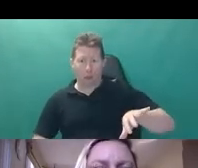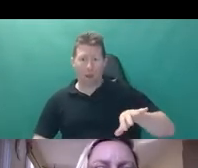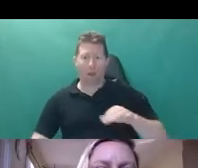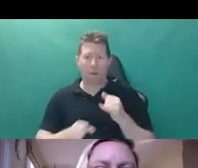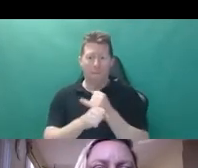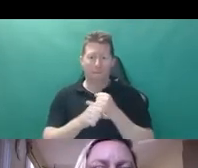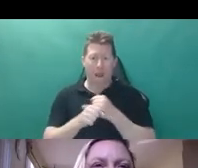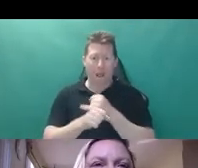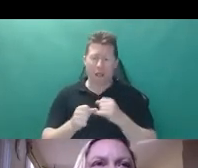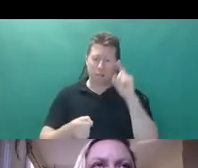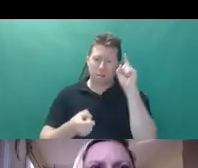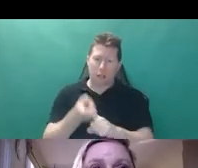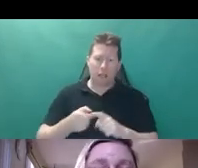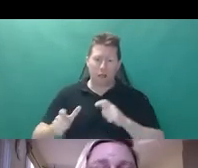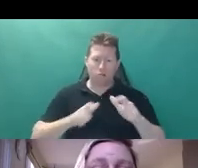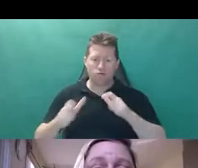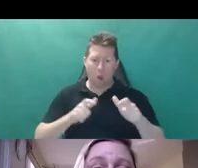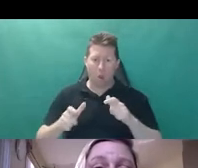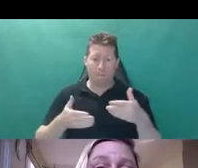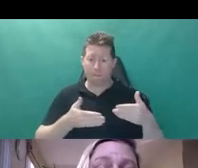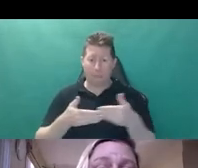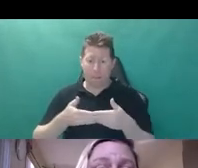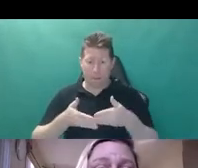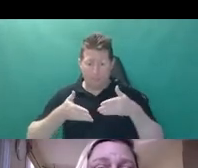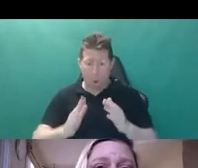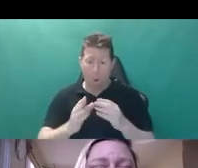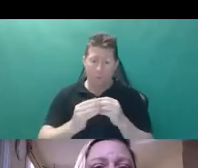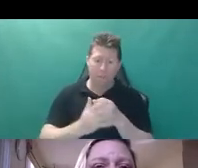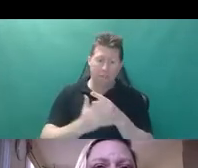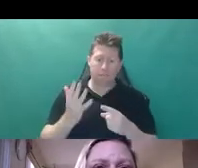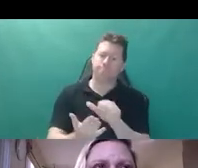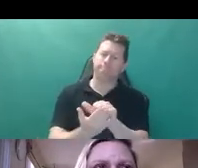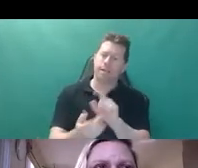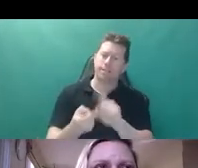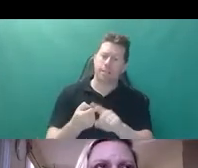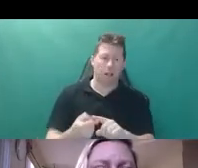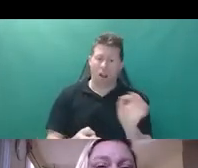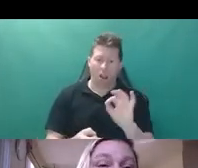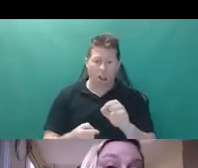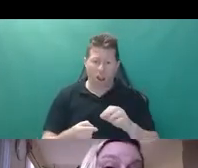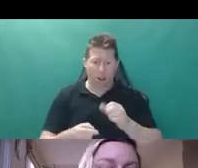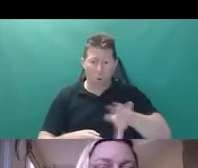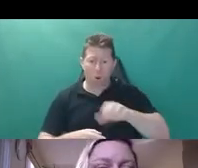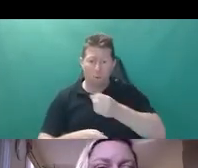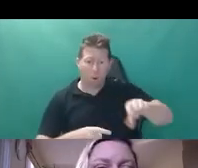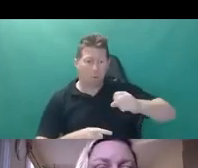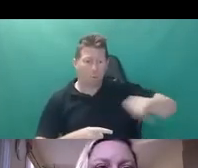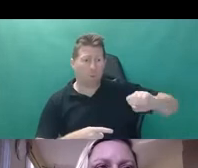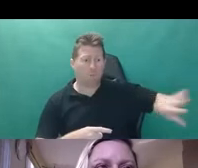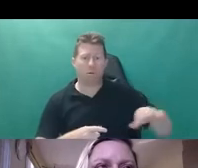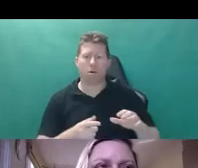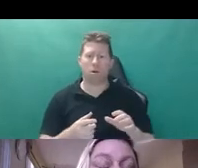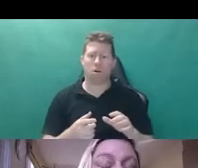controlling whether babies are actually born with a disability and if they have a disability they usually suggested that the